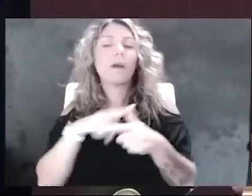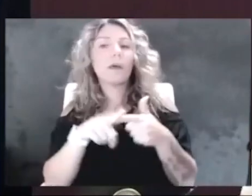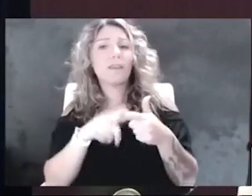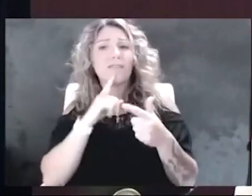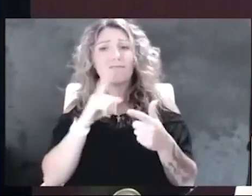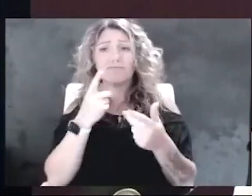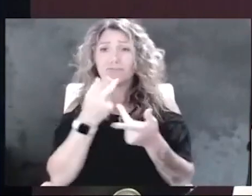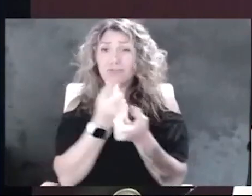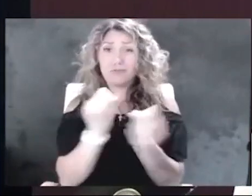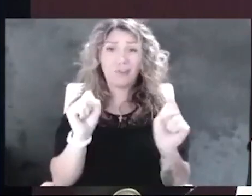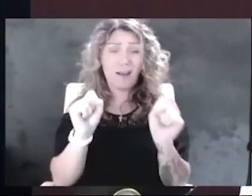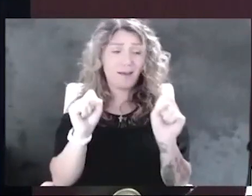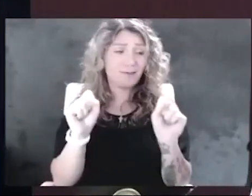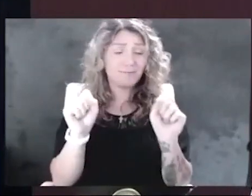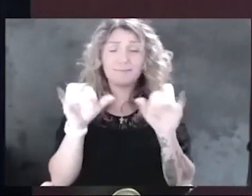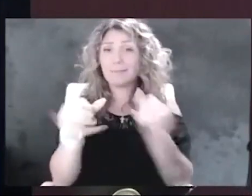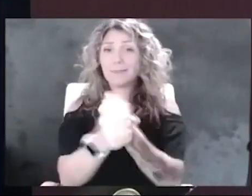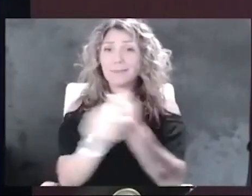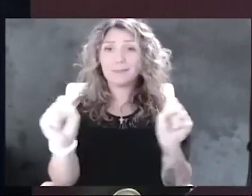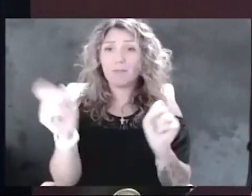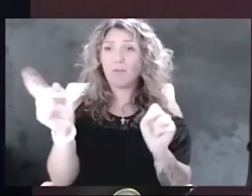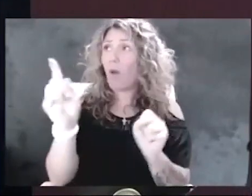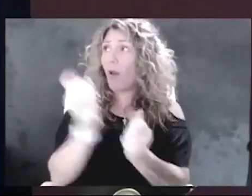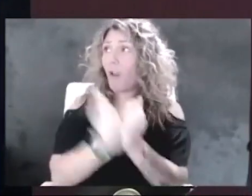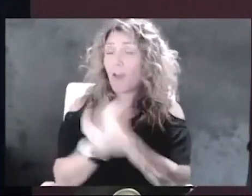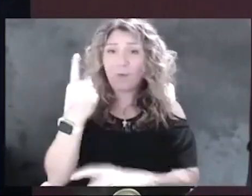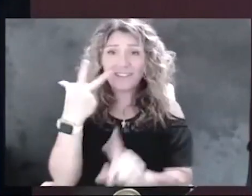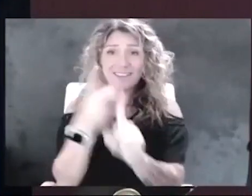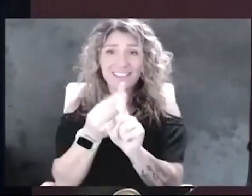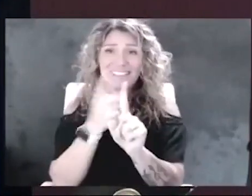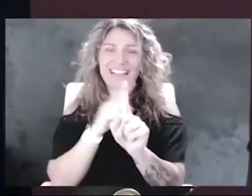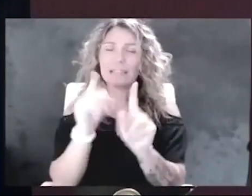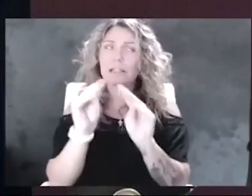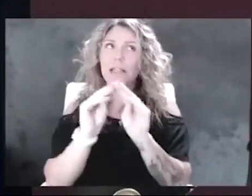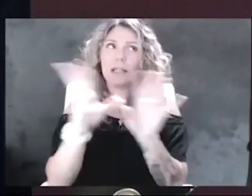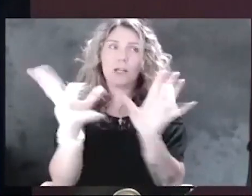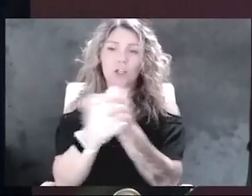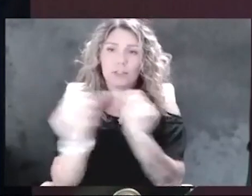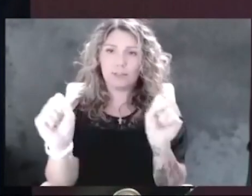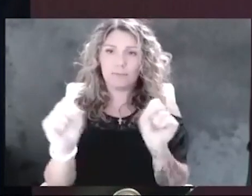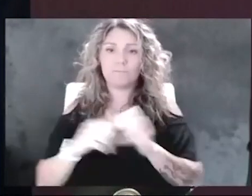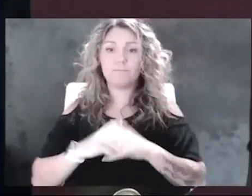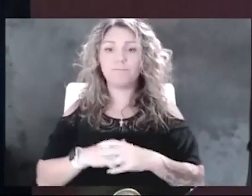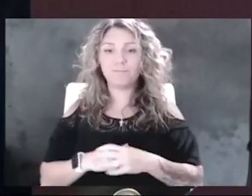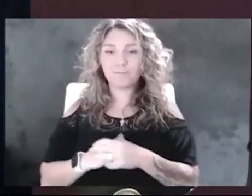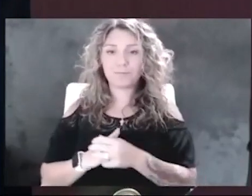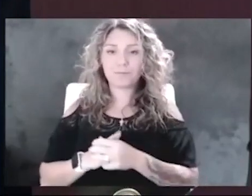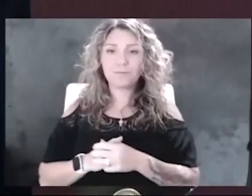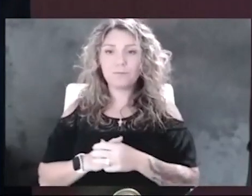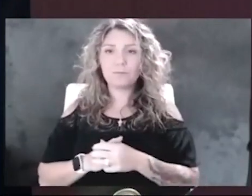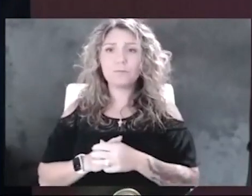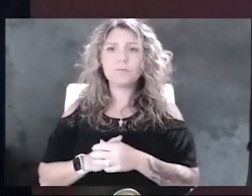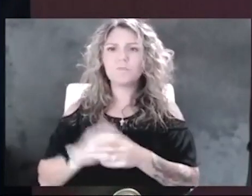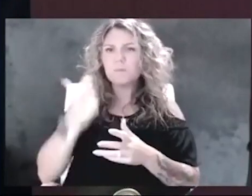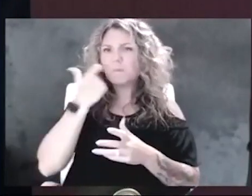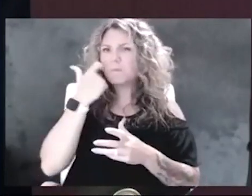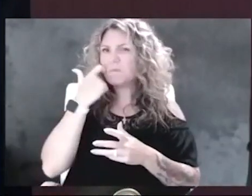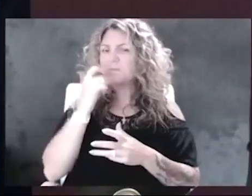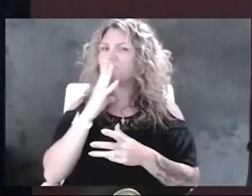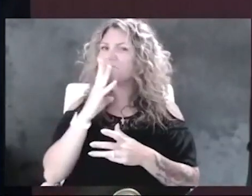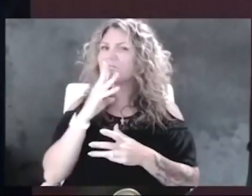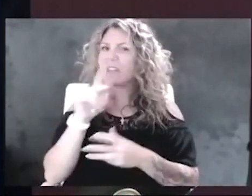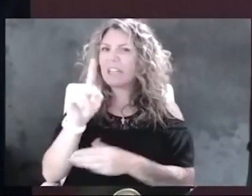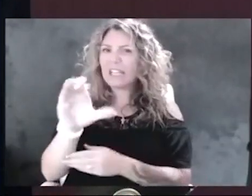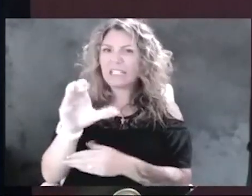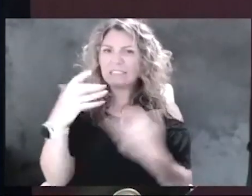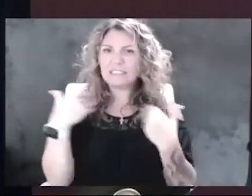places where everybody is vaccinated. It is clearly safer. When I last talked to the Kansas City Public Health Department, they weren't seeing a lot of events coming out